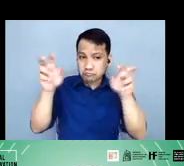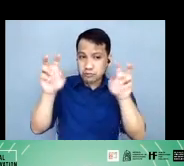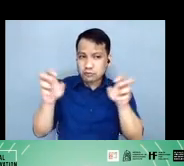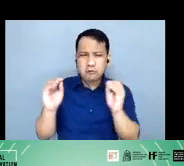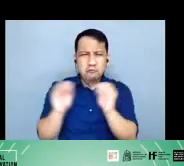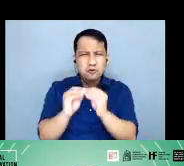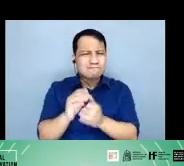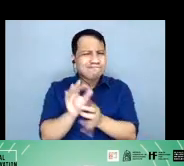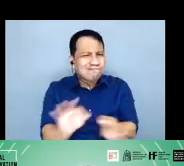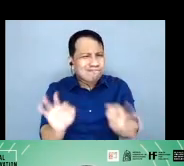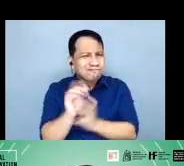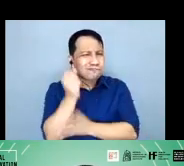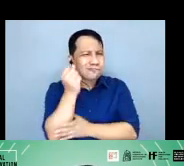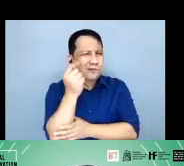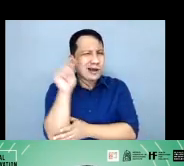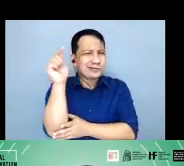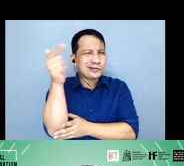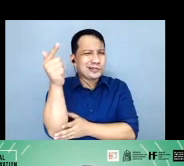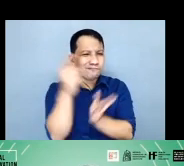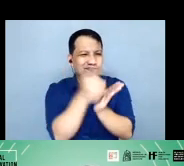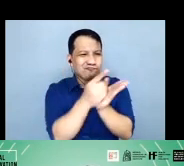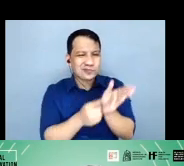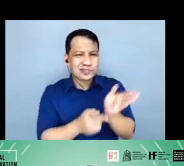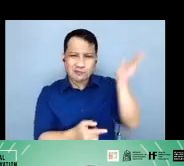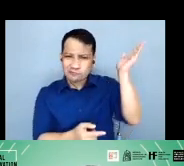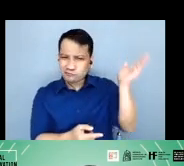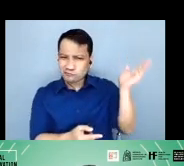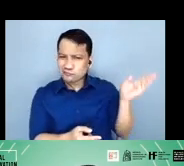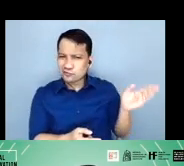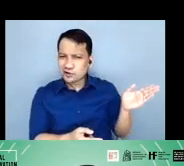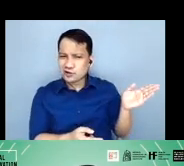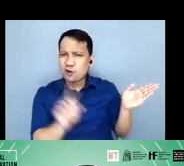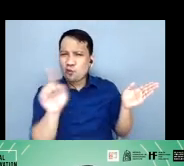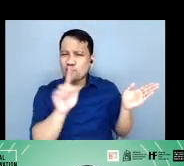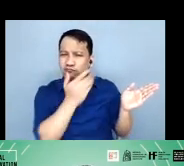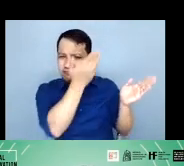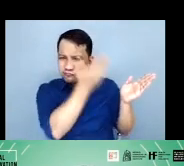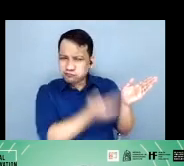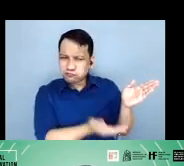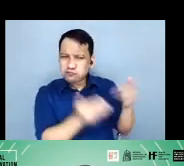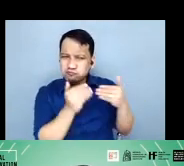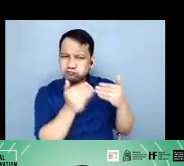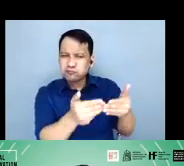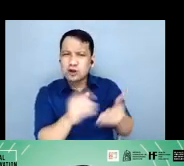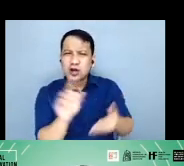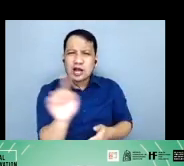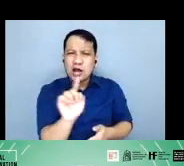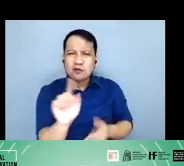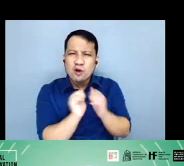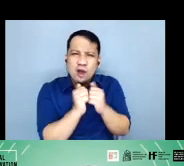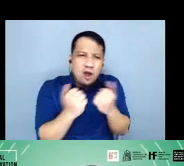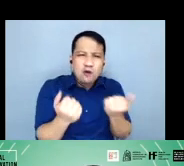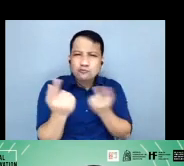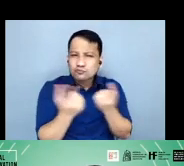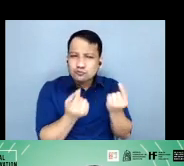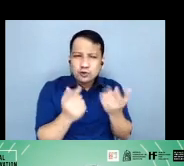to understand green design. You want to know what is this, what is sustainability, what are ways to measure this, what are ways